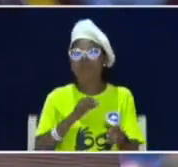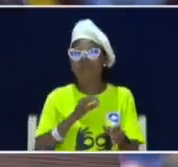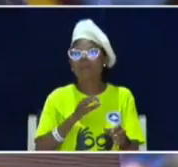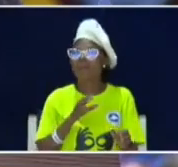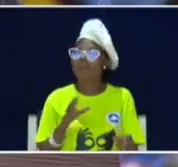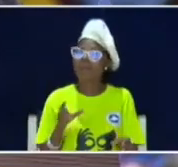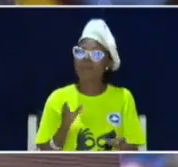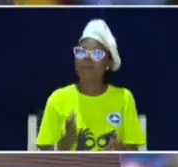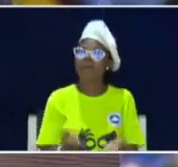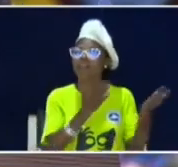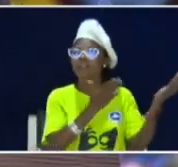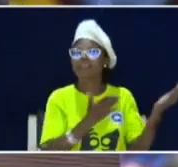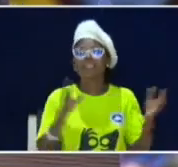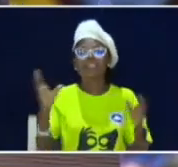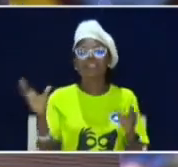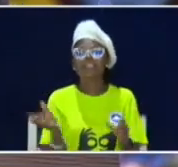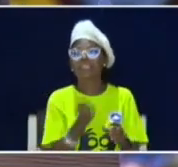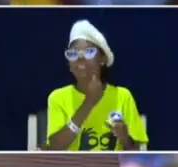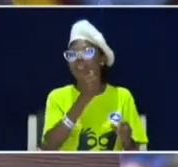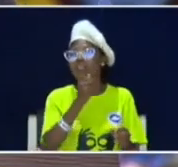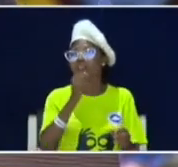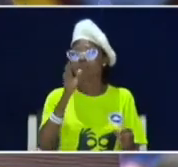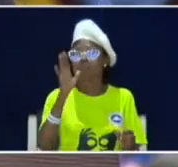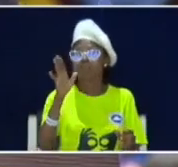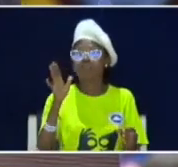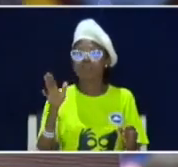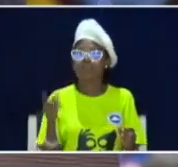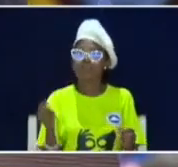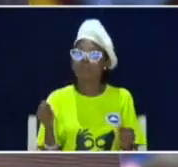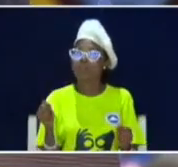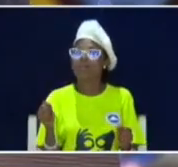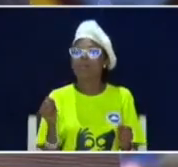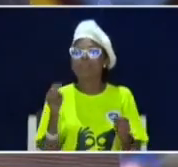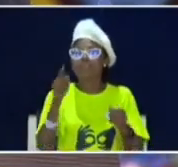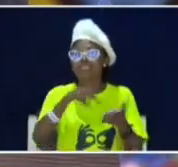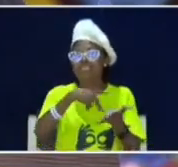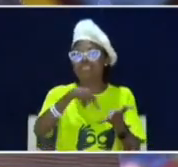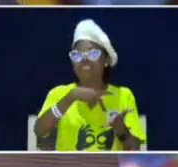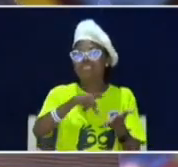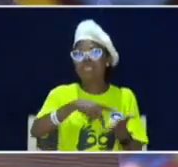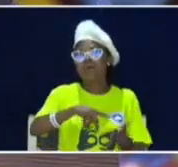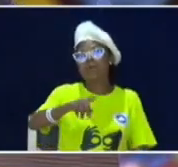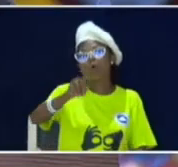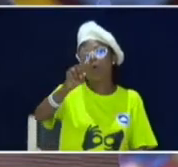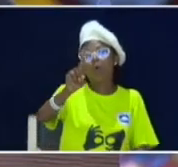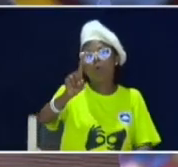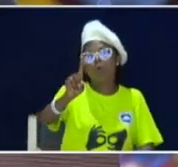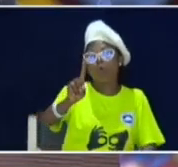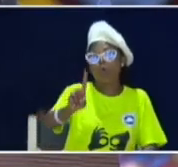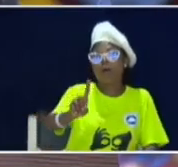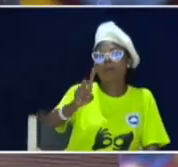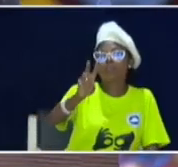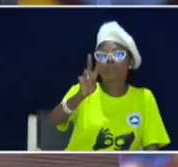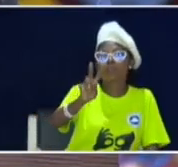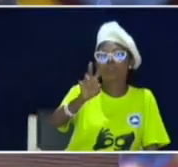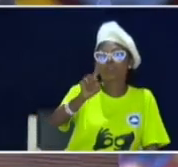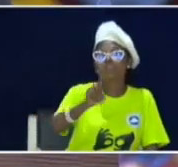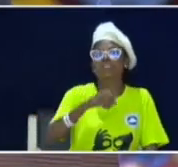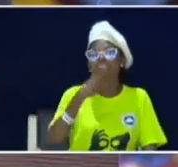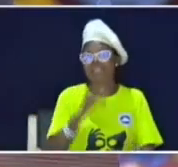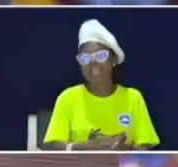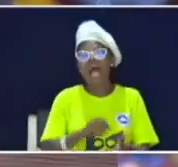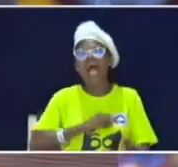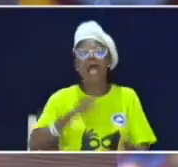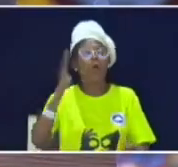Take your trust away from man. Psalm 121 verse 1 says, I will lift up my eyes unto the